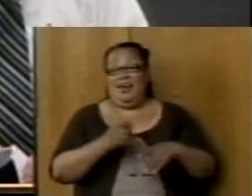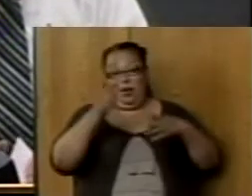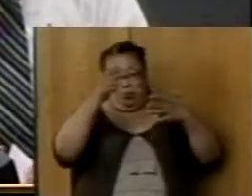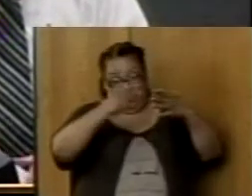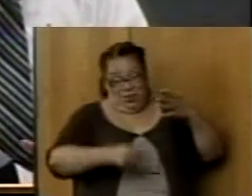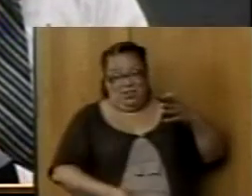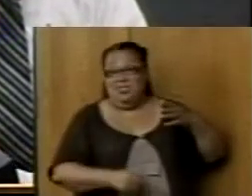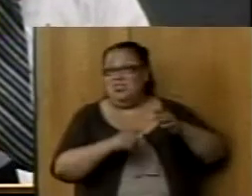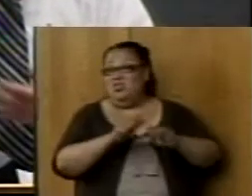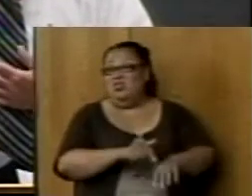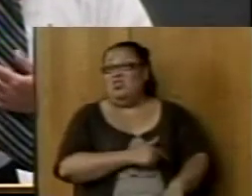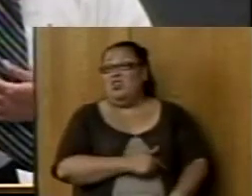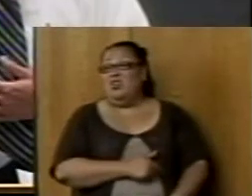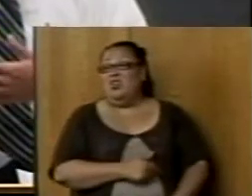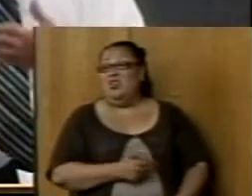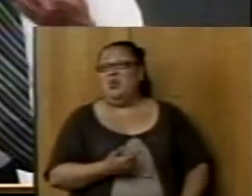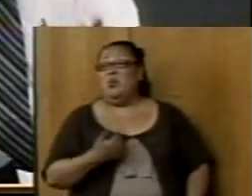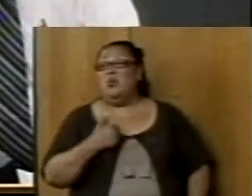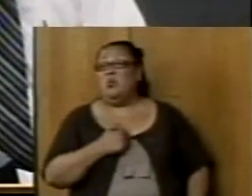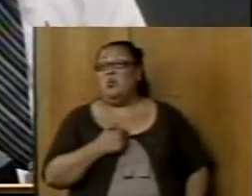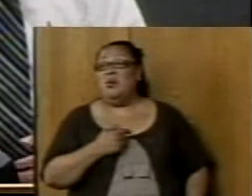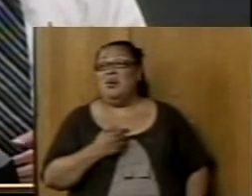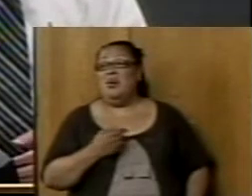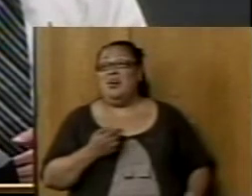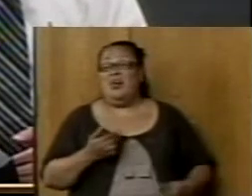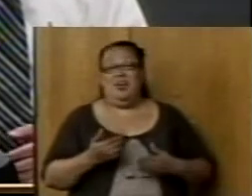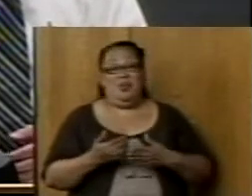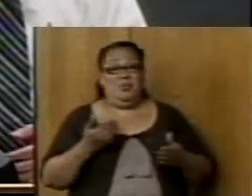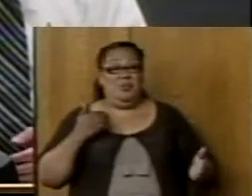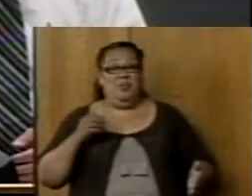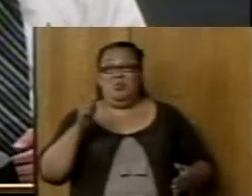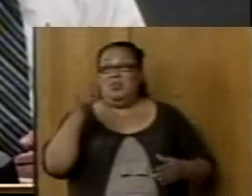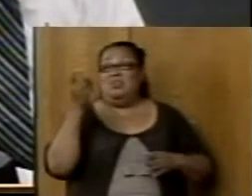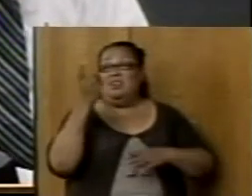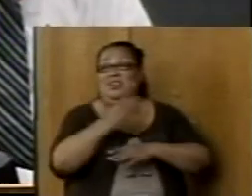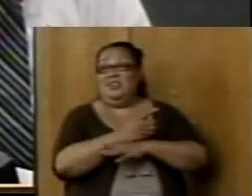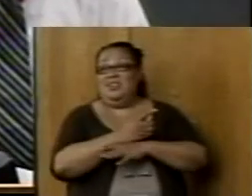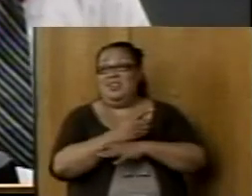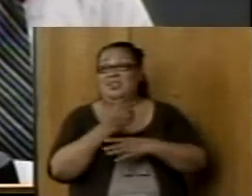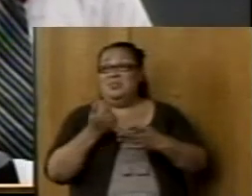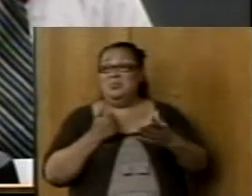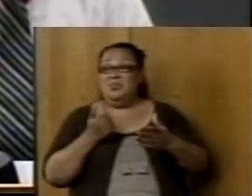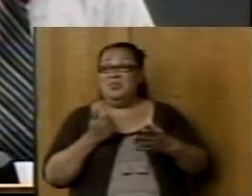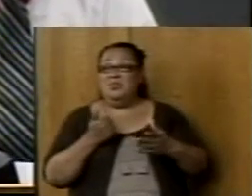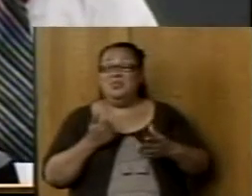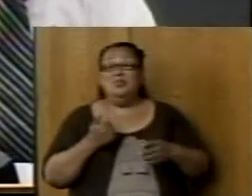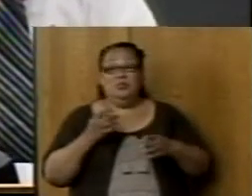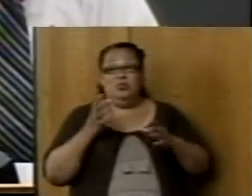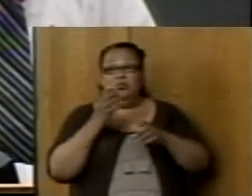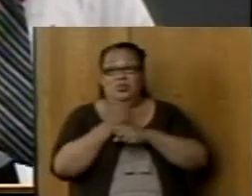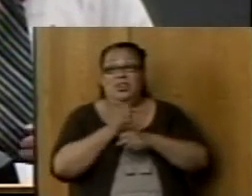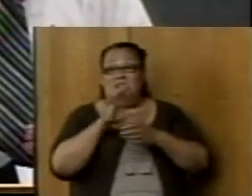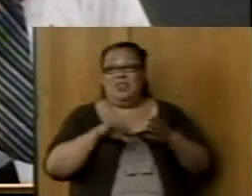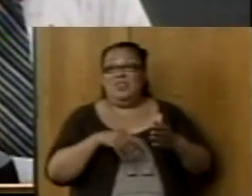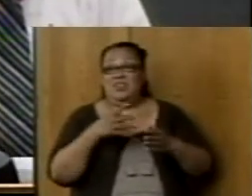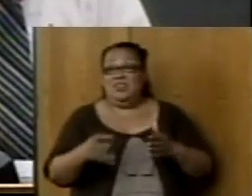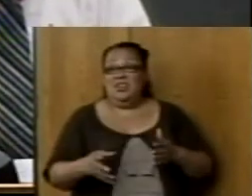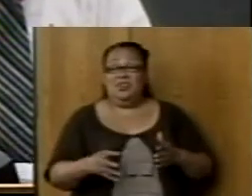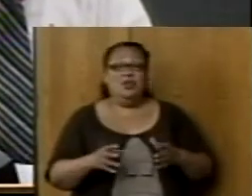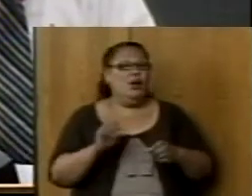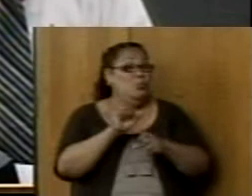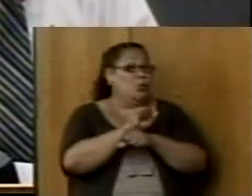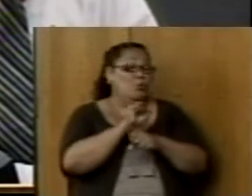see, is long, but we have to submit it 10 days before the board meeting, so it gets on the agenda. And we've been working